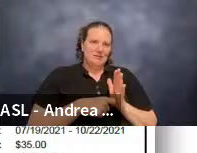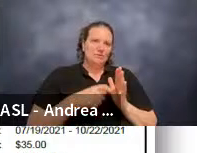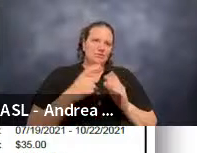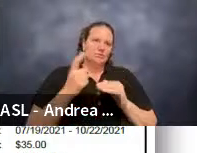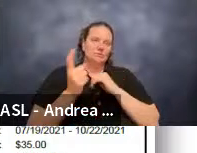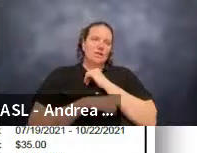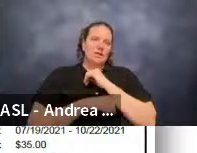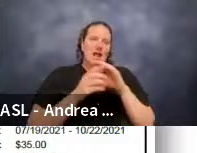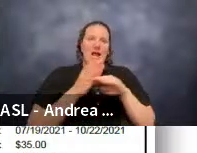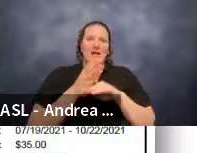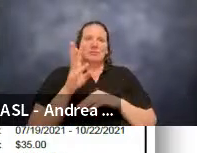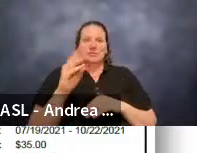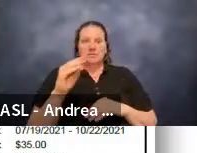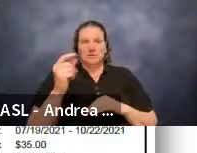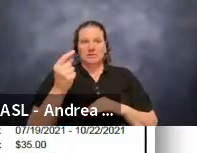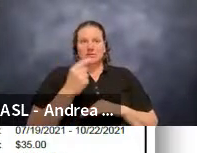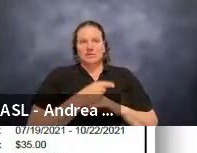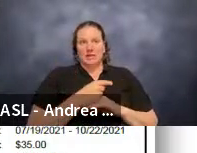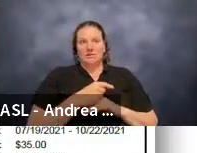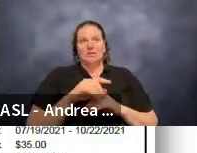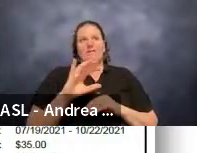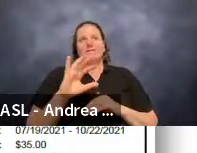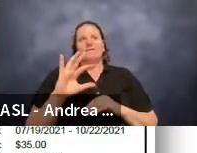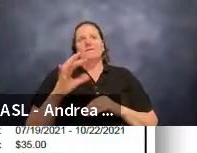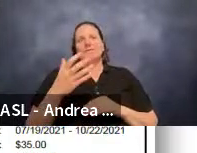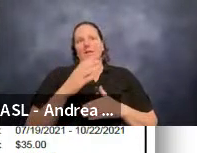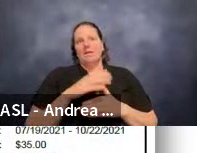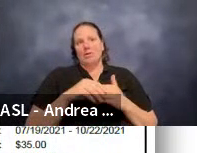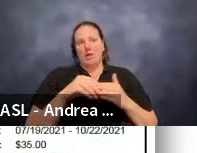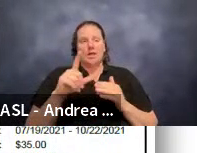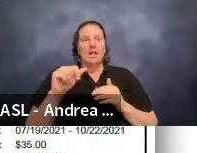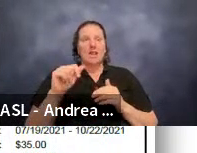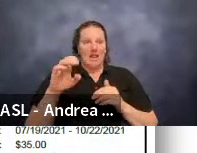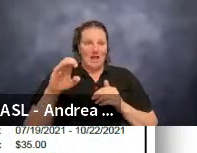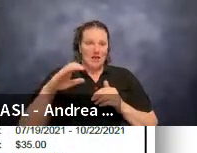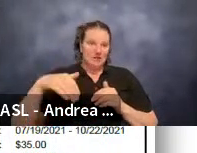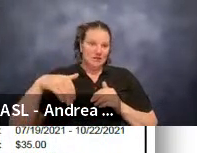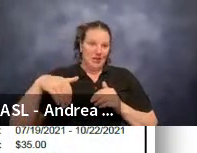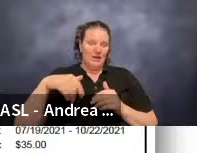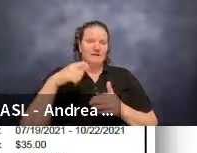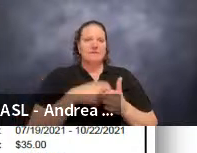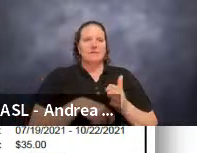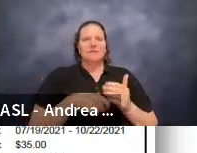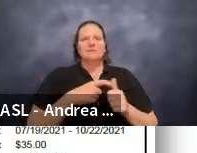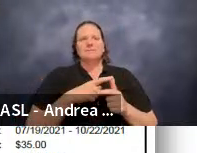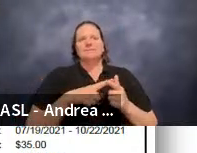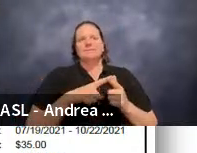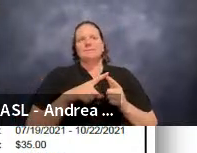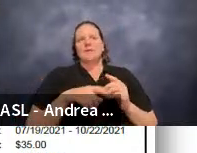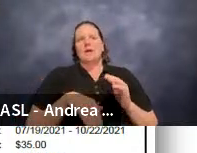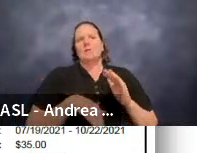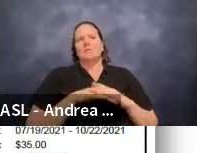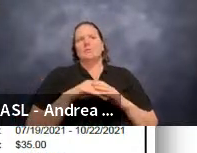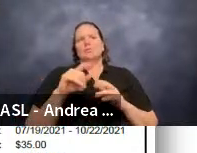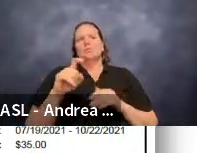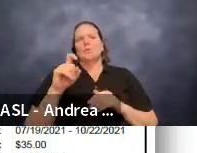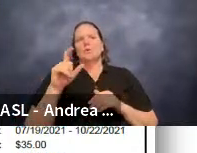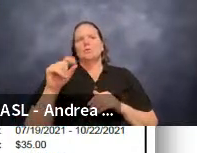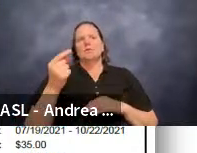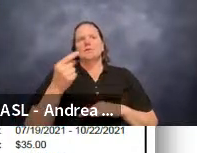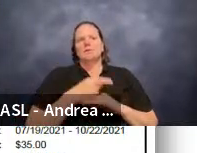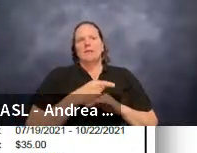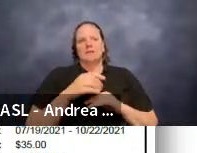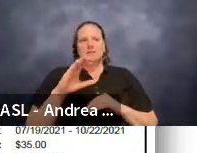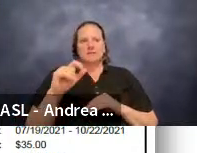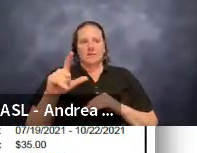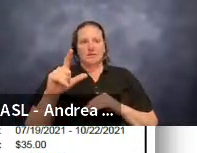After 60 days, a $5 late fee is charged. and up to 120 days, civil